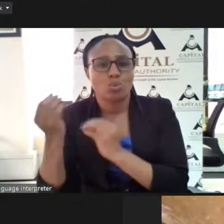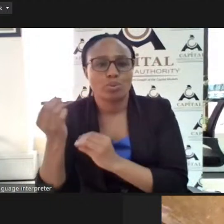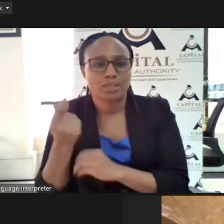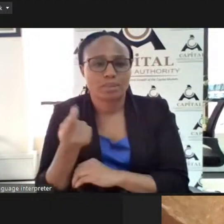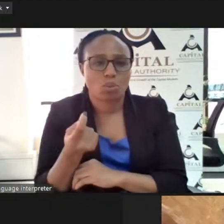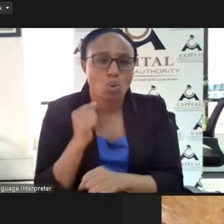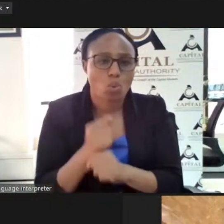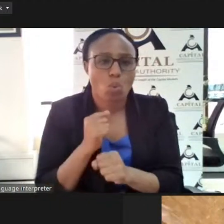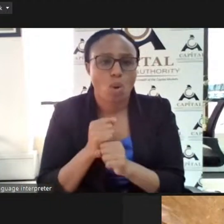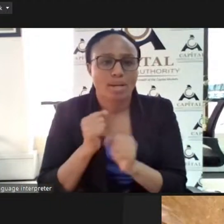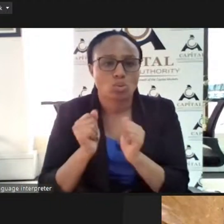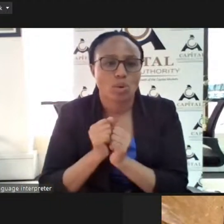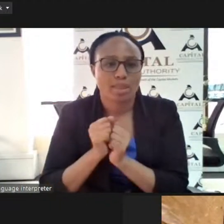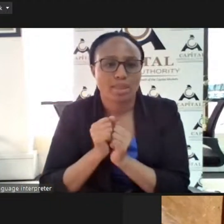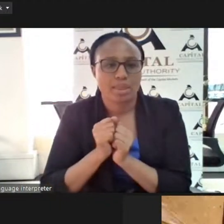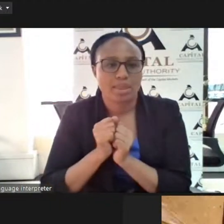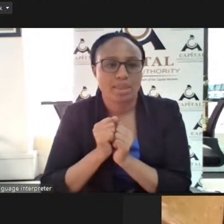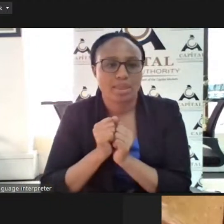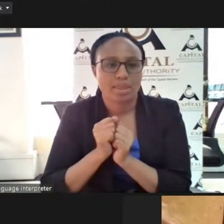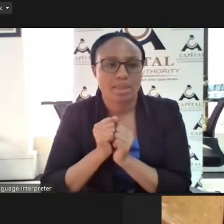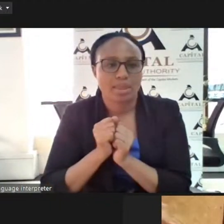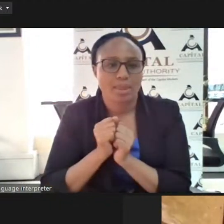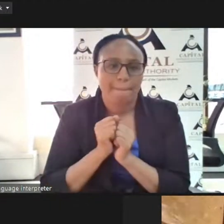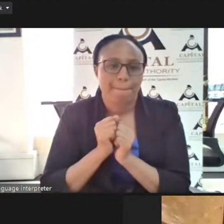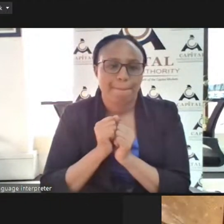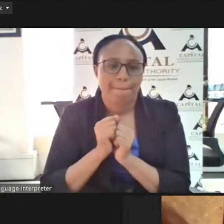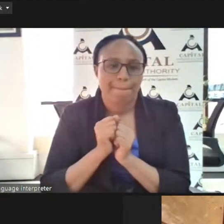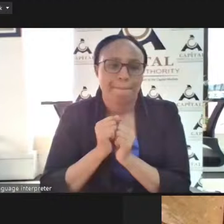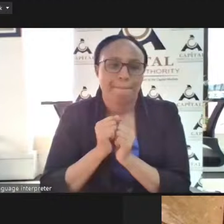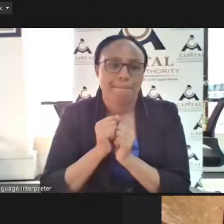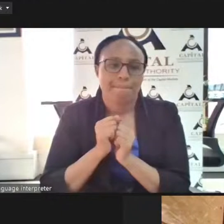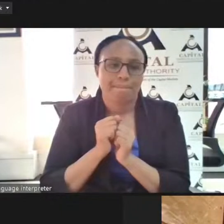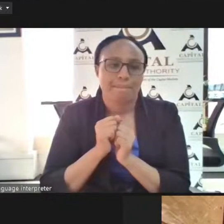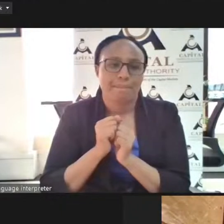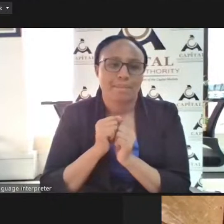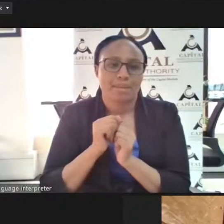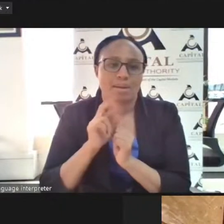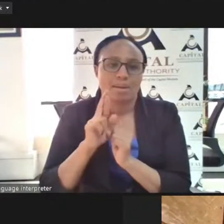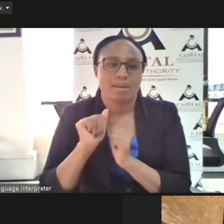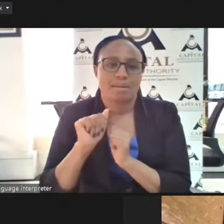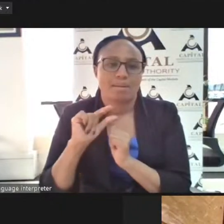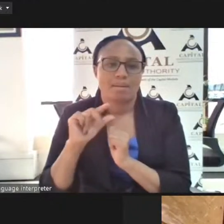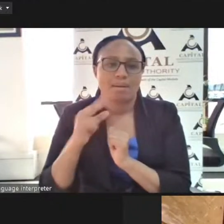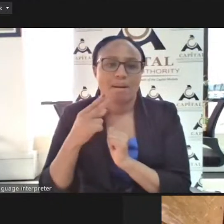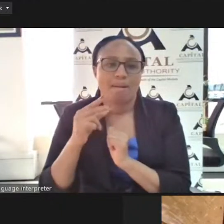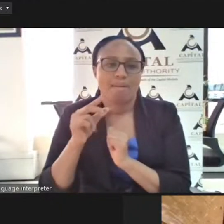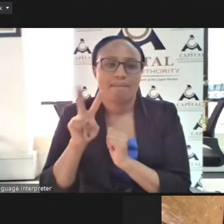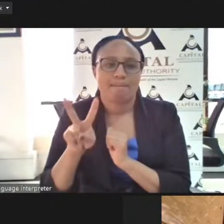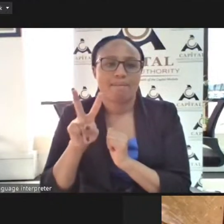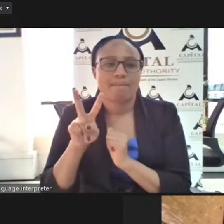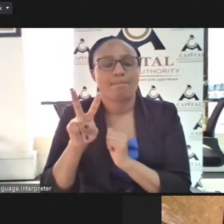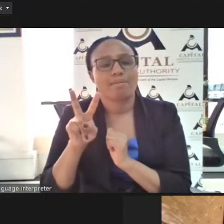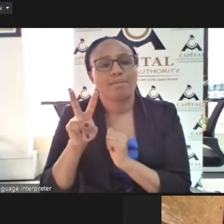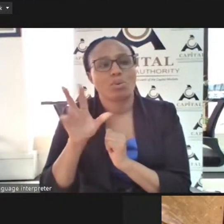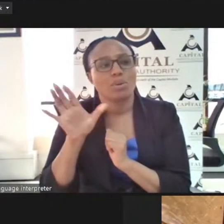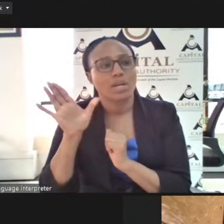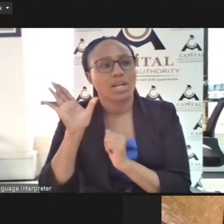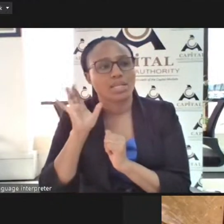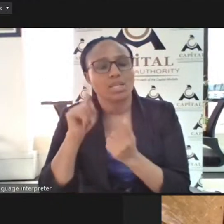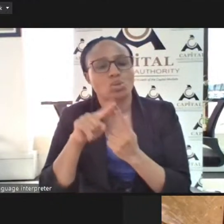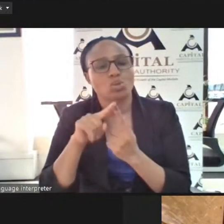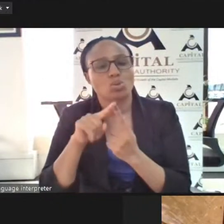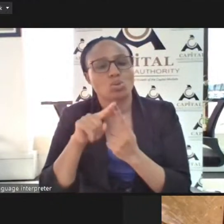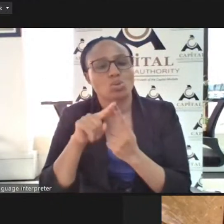works with Econ Holdings Limited. So Raghav, we listened to Edward